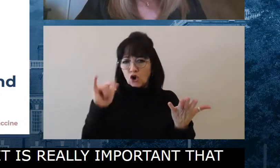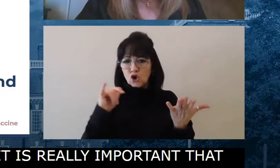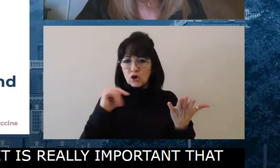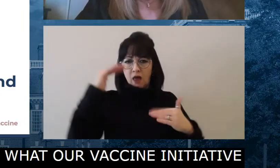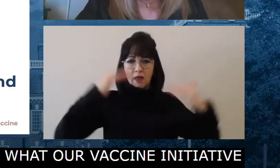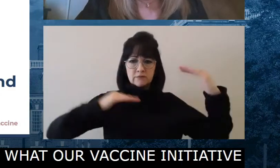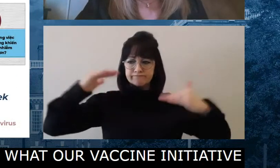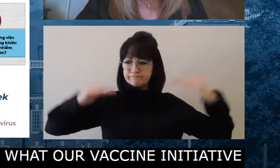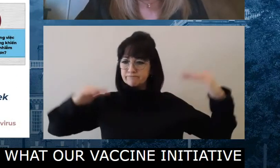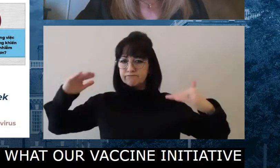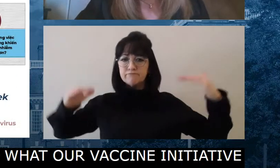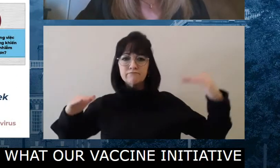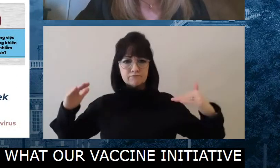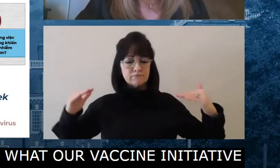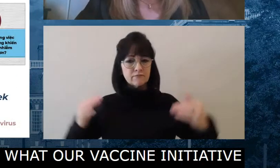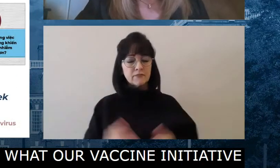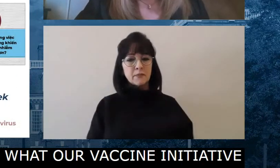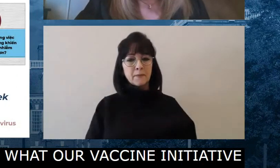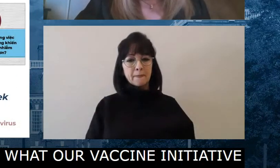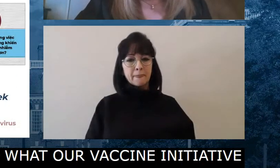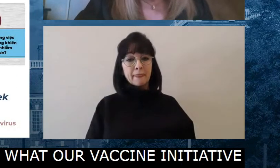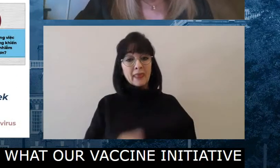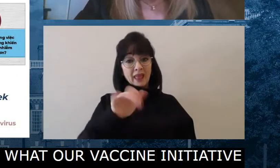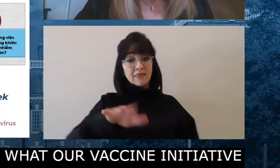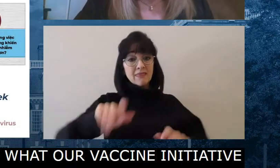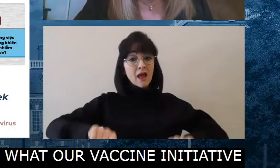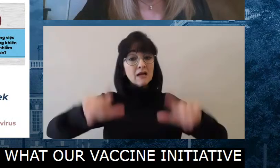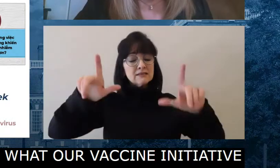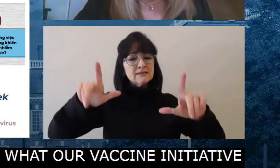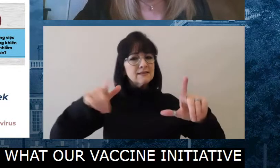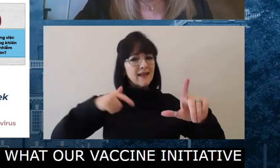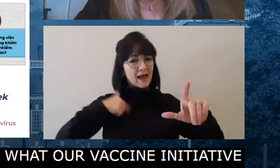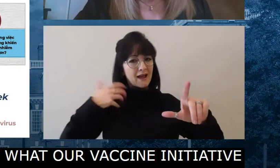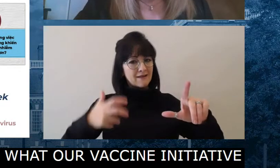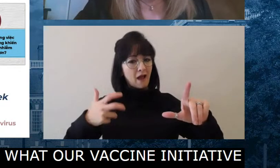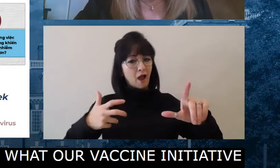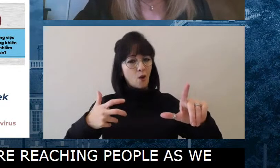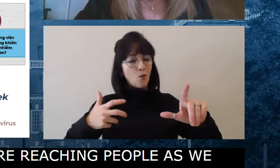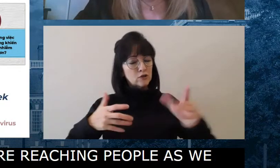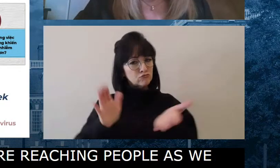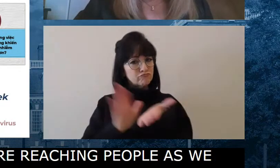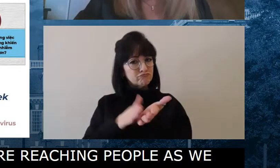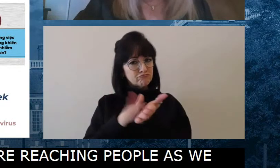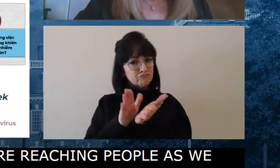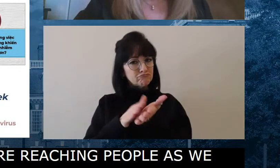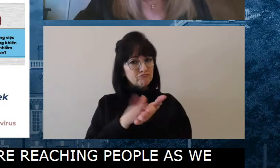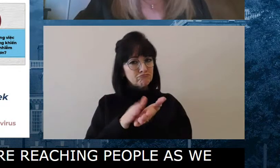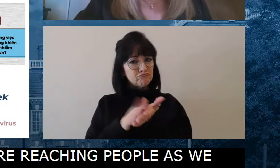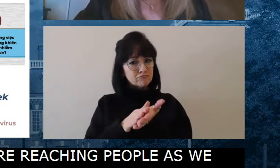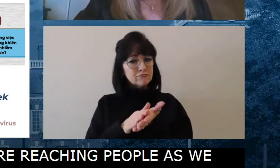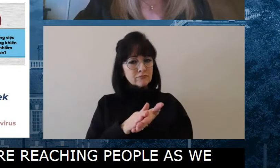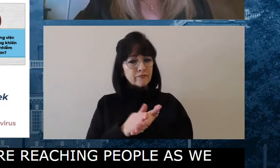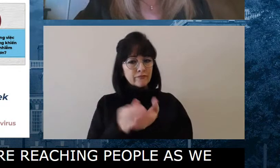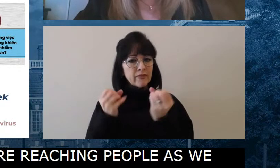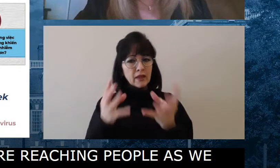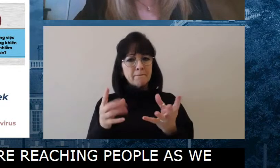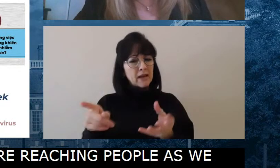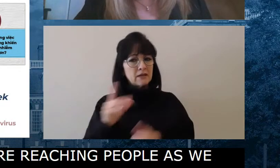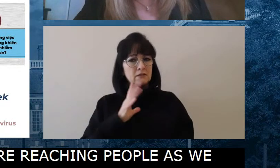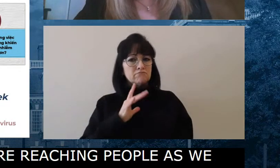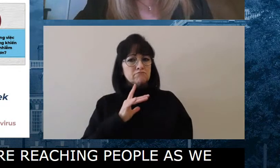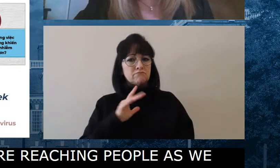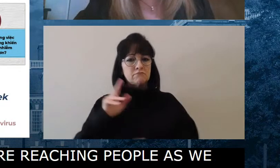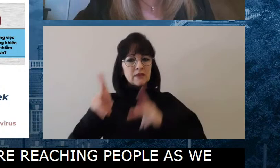On the next slide, I want to really give a shout out to a lot of great people who've worked very